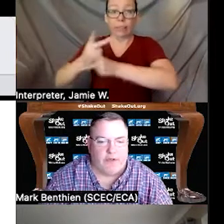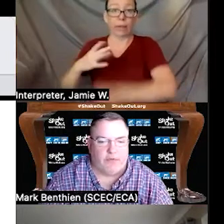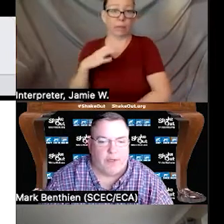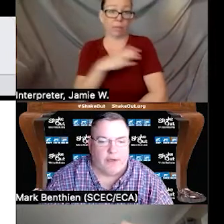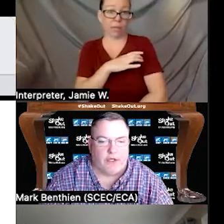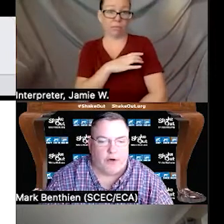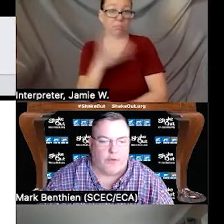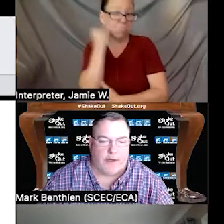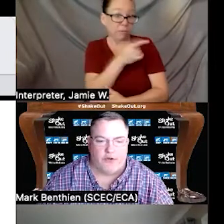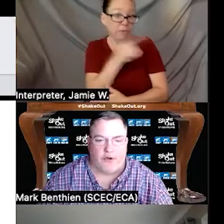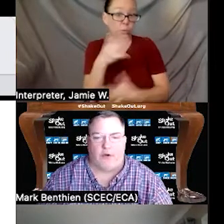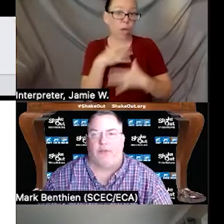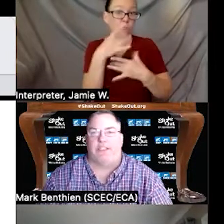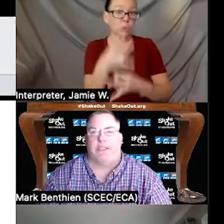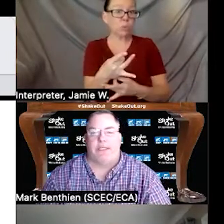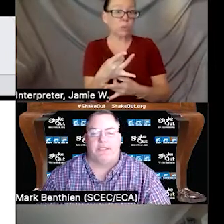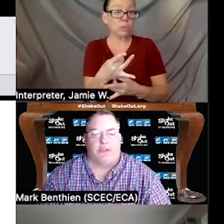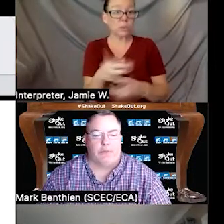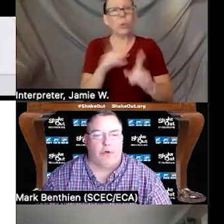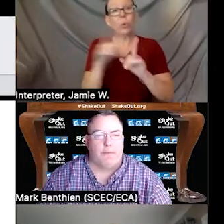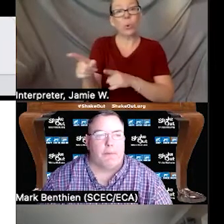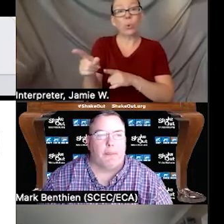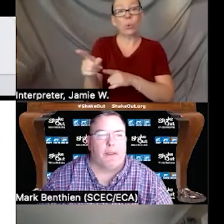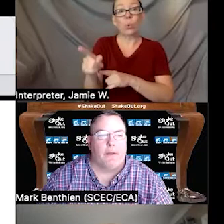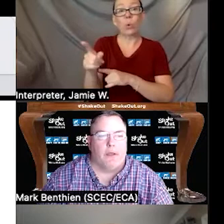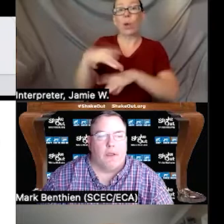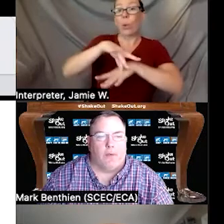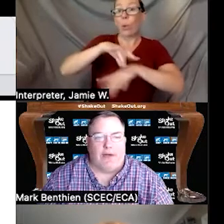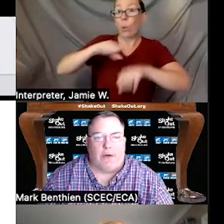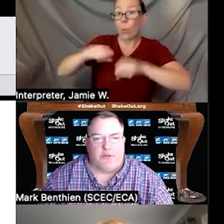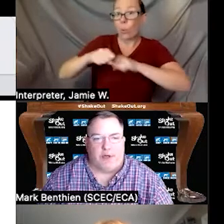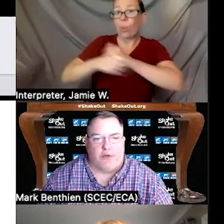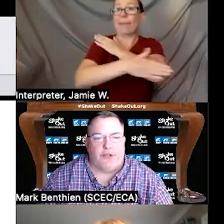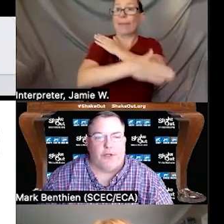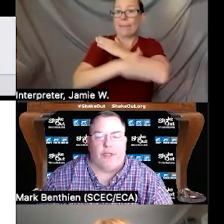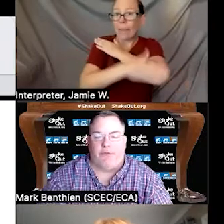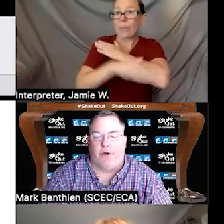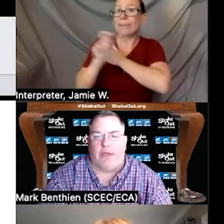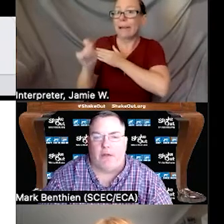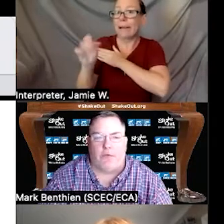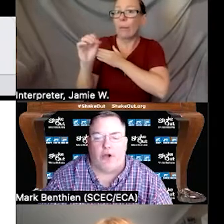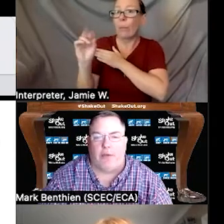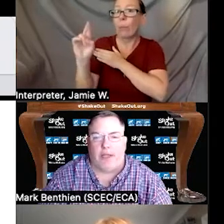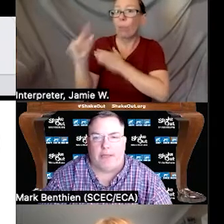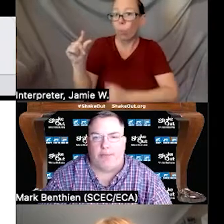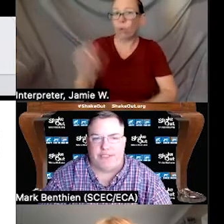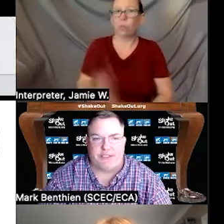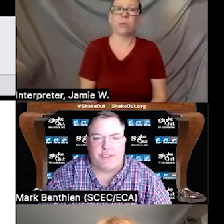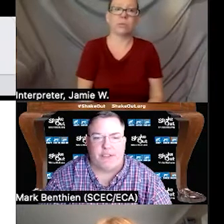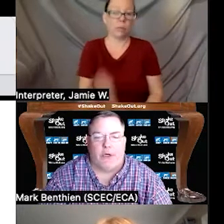any of these, you go to earthquakecountry.org/committees to learn more. We have outreach bureaus too. And if you're in California and would